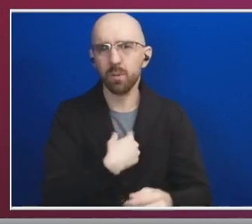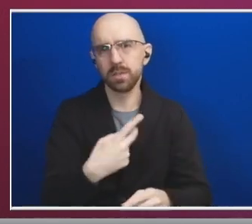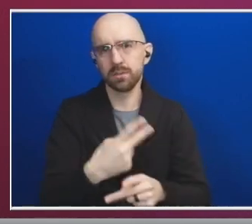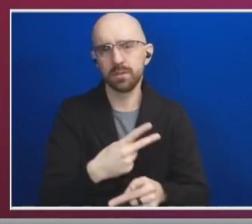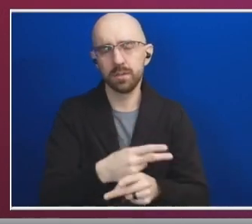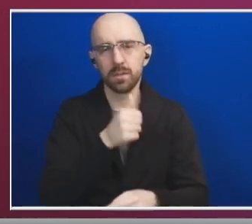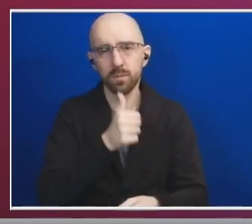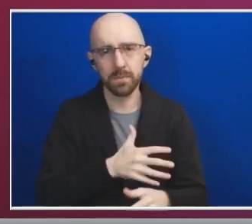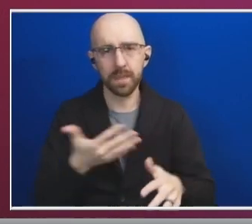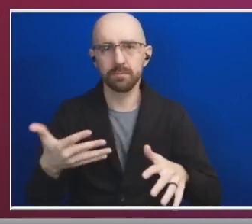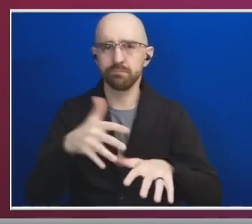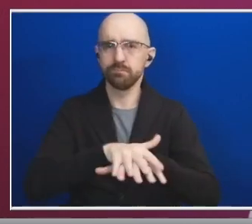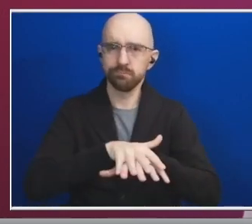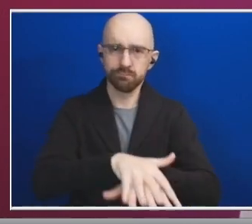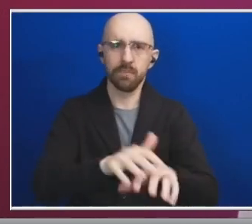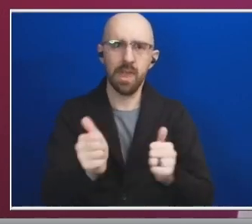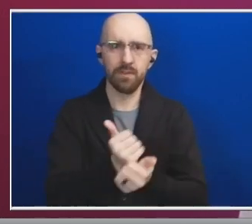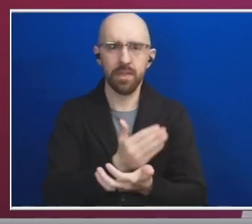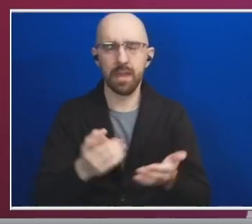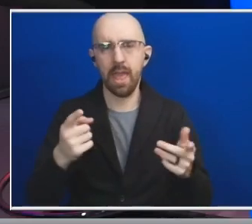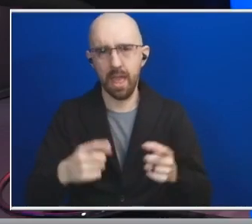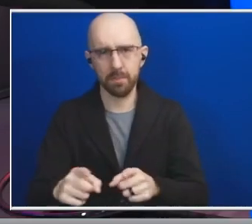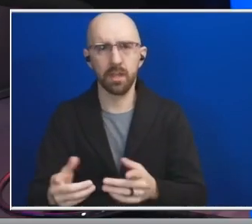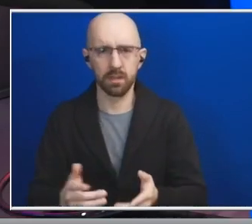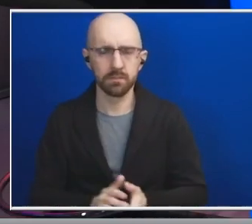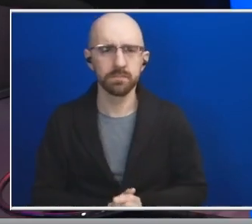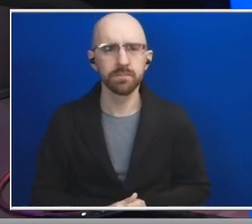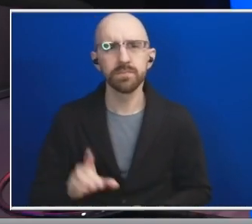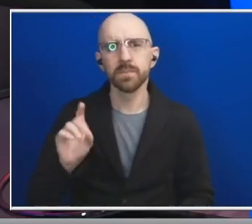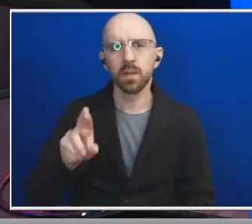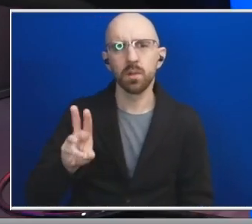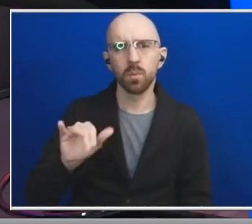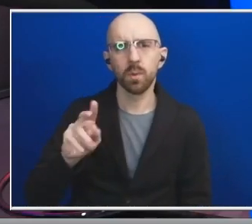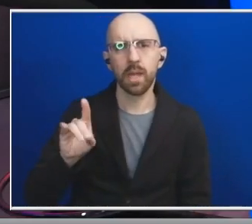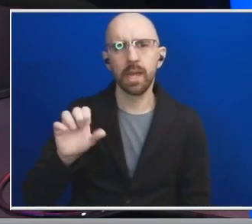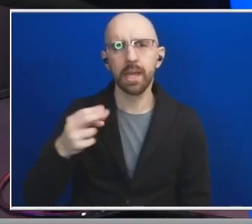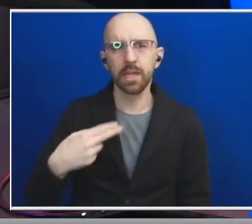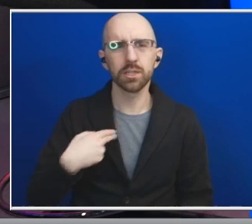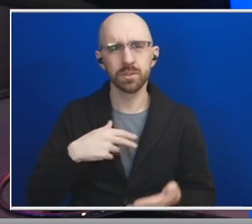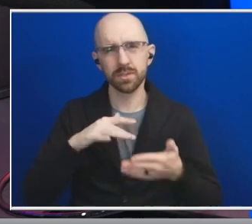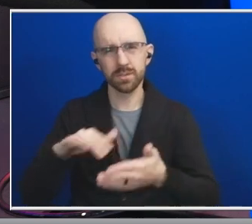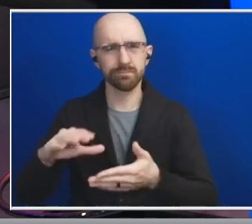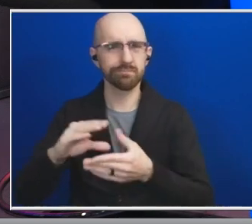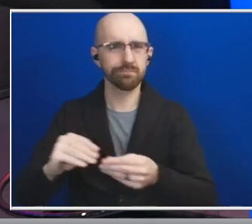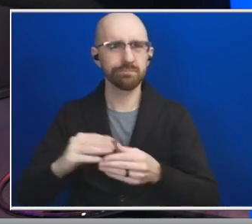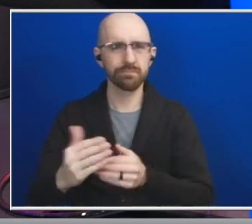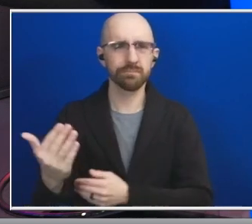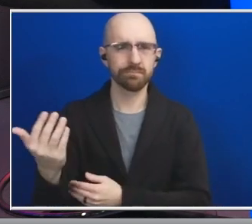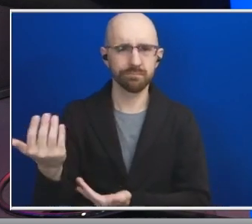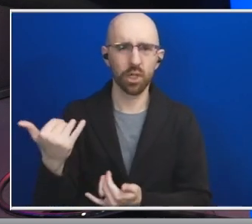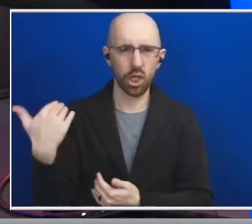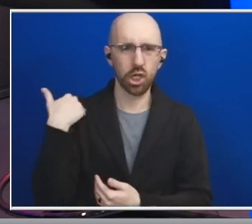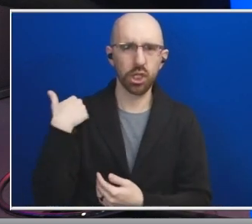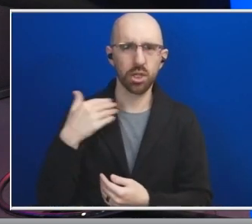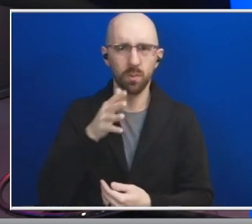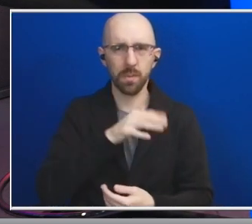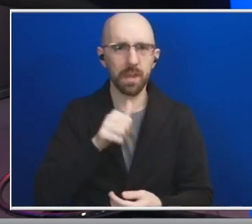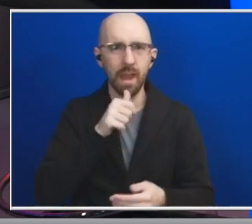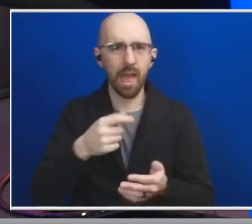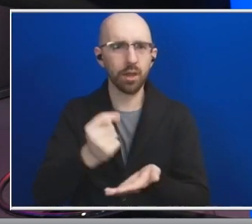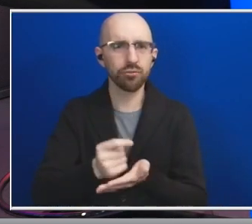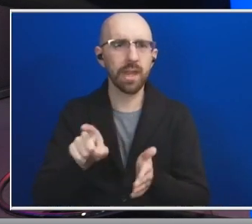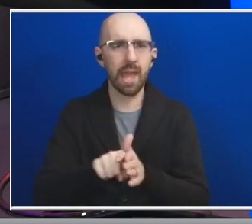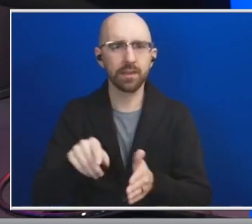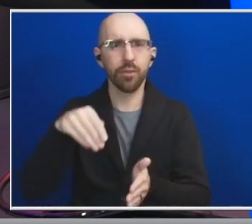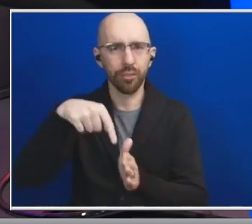needs to happen to do a good job. Dr. Windisch, we cited a study off the top of the program that said women aren't treated as thoroughly in the ER as